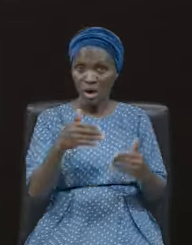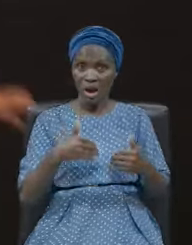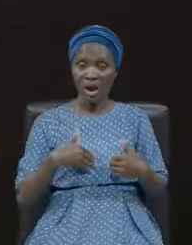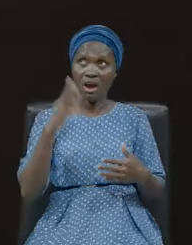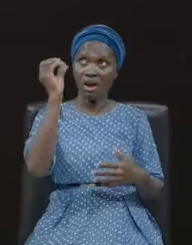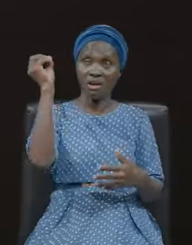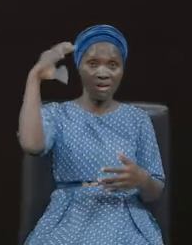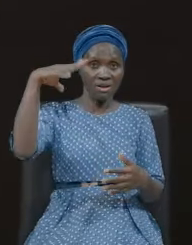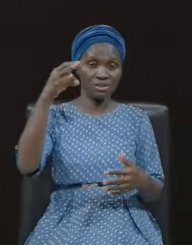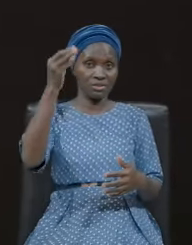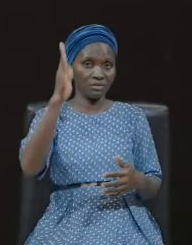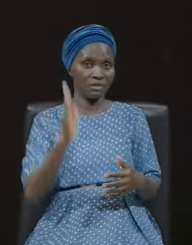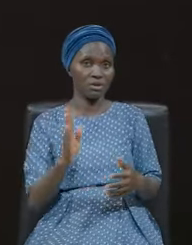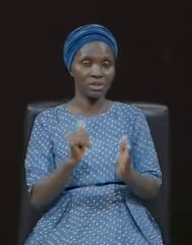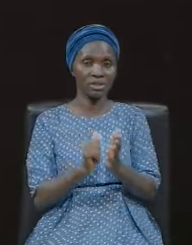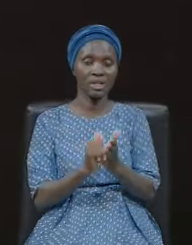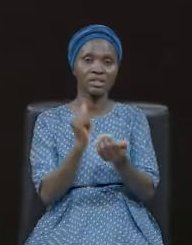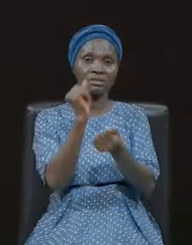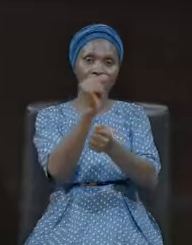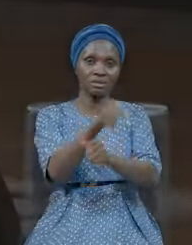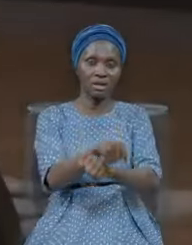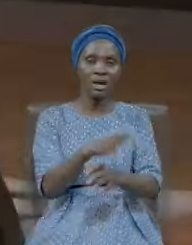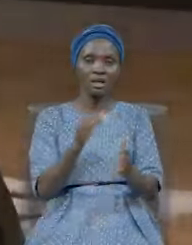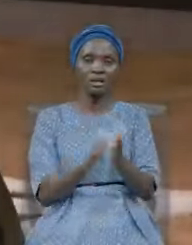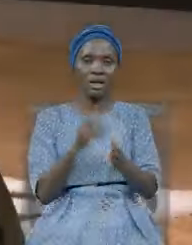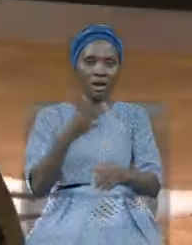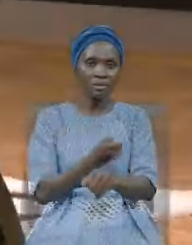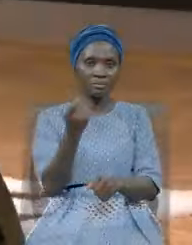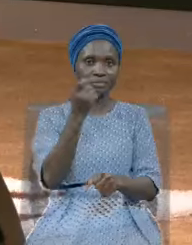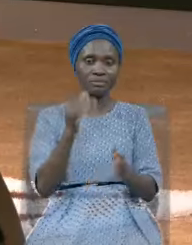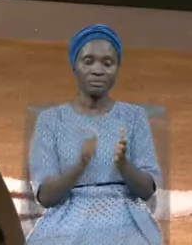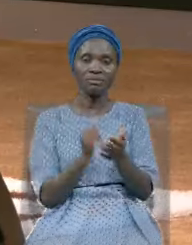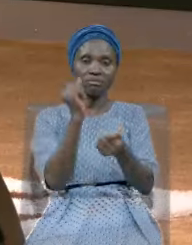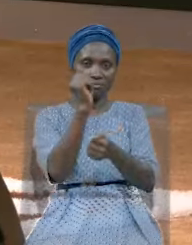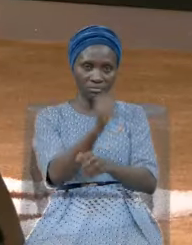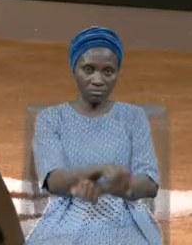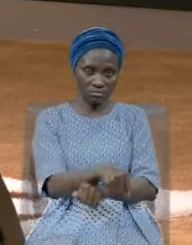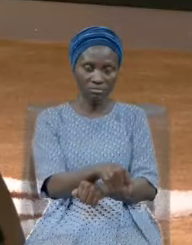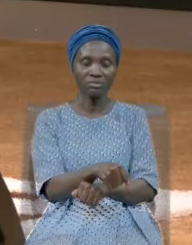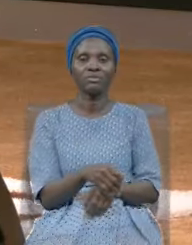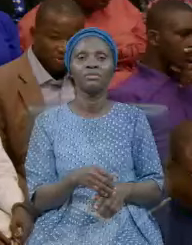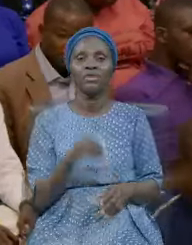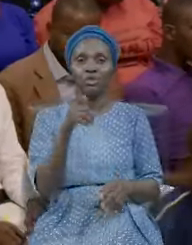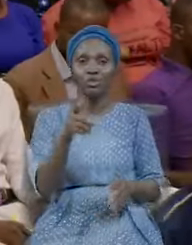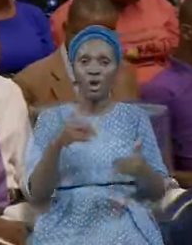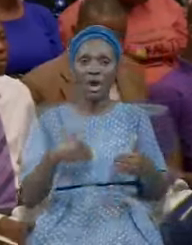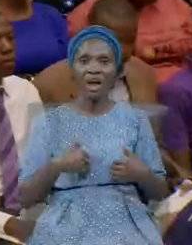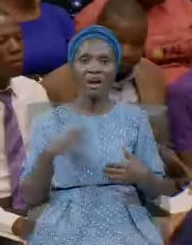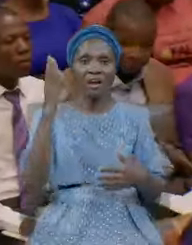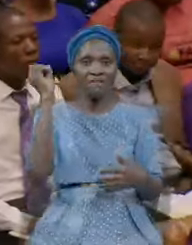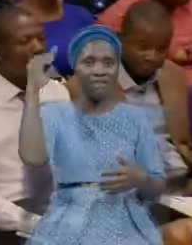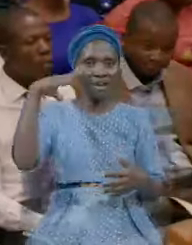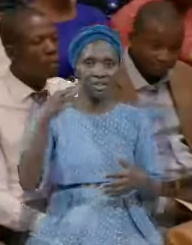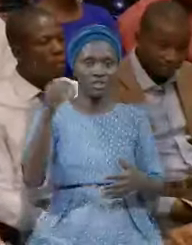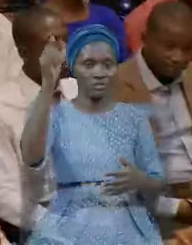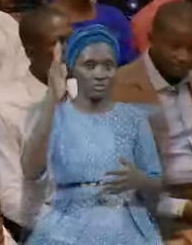that triumphs, that overcomes, that conquers, you have the grace of God,